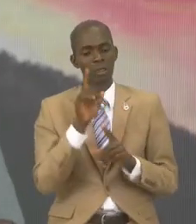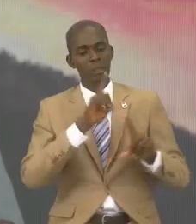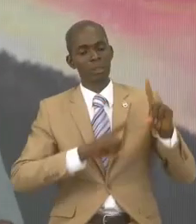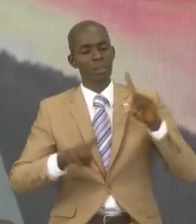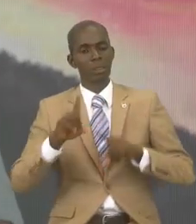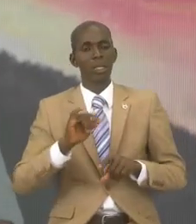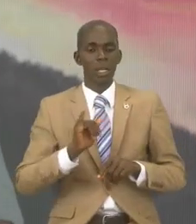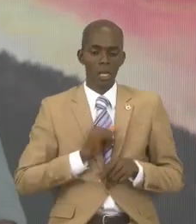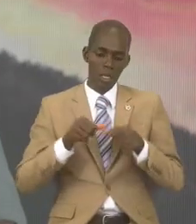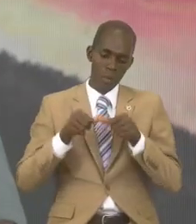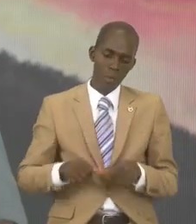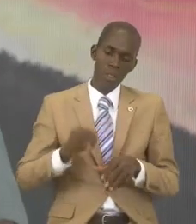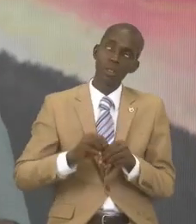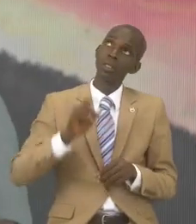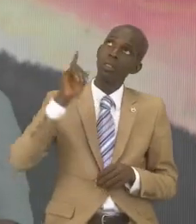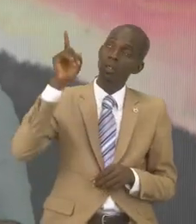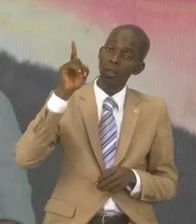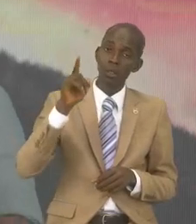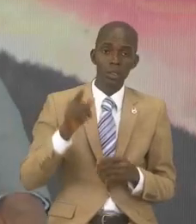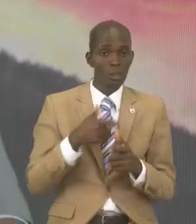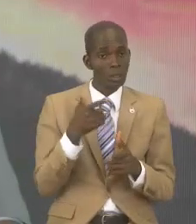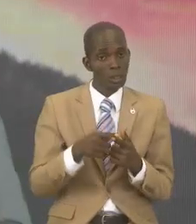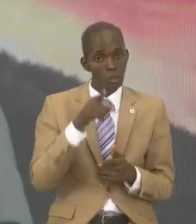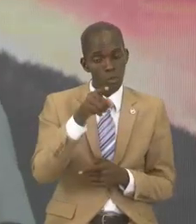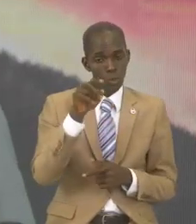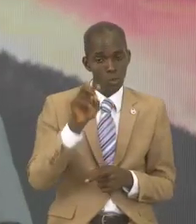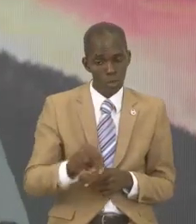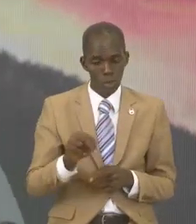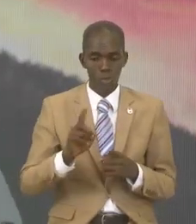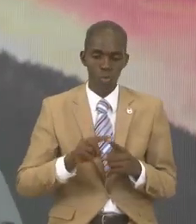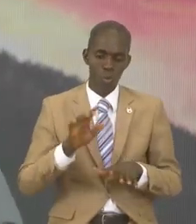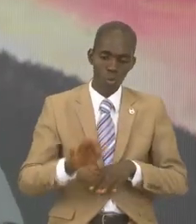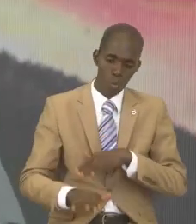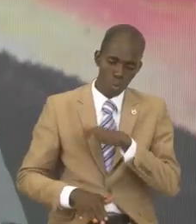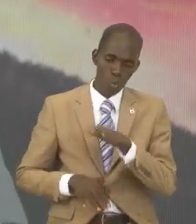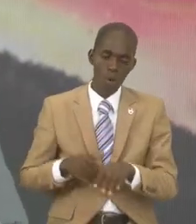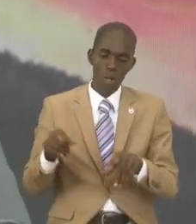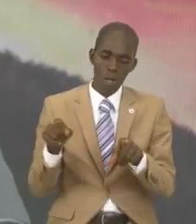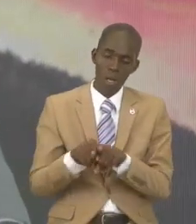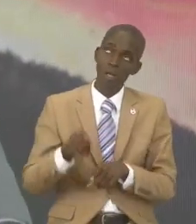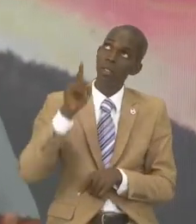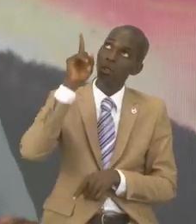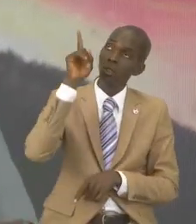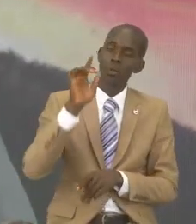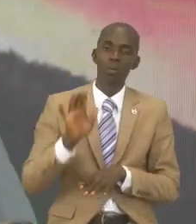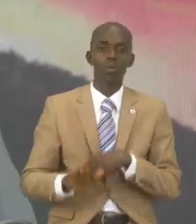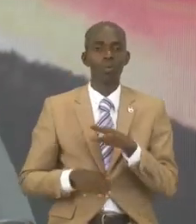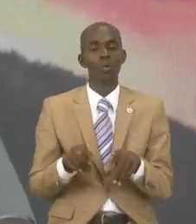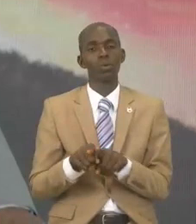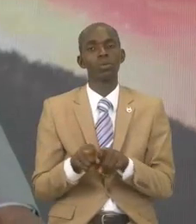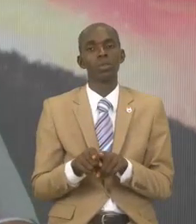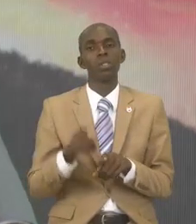ought himself also so to walk, even as he walked. The grace